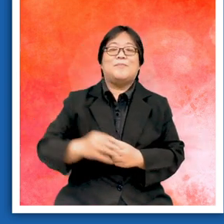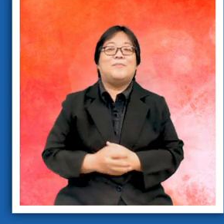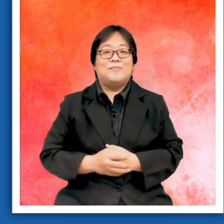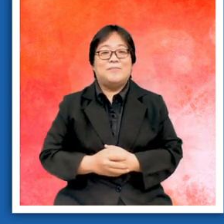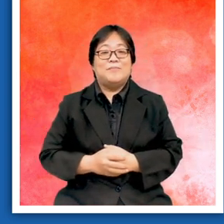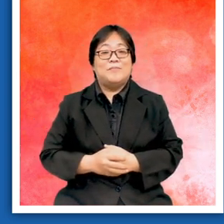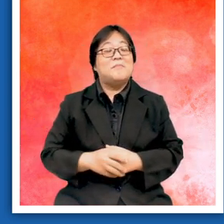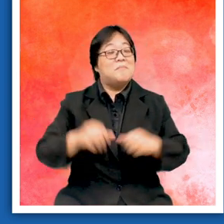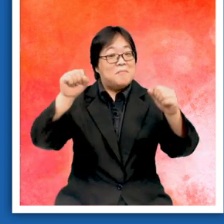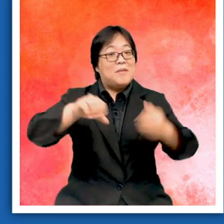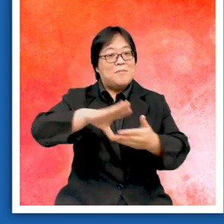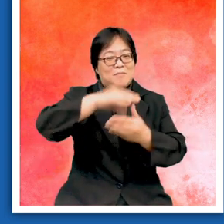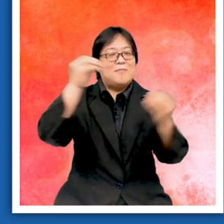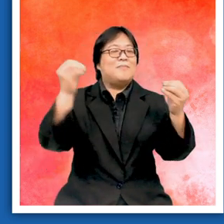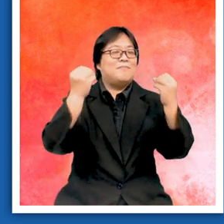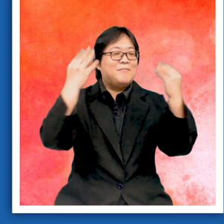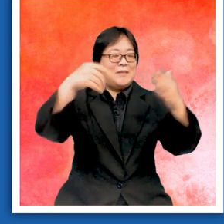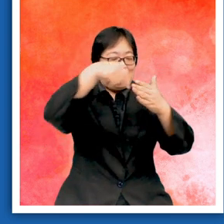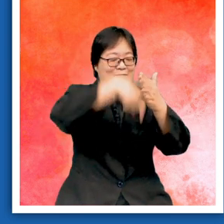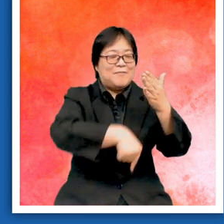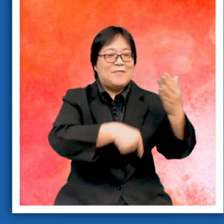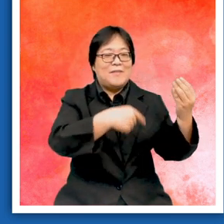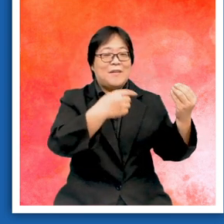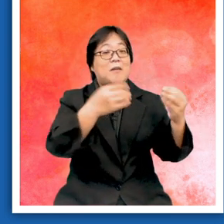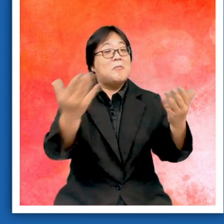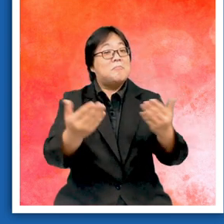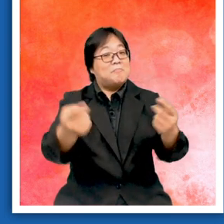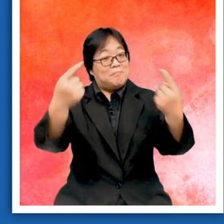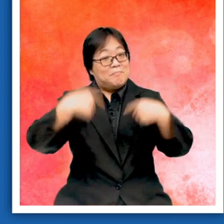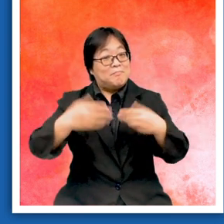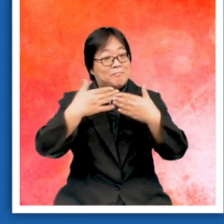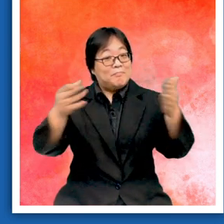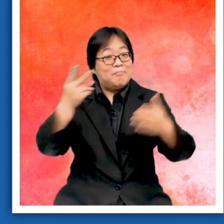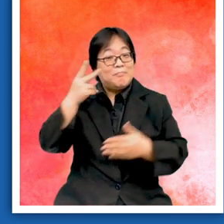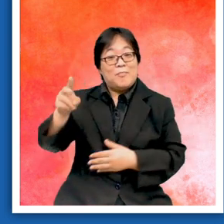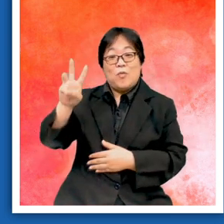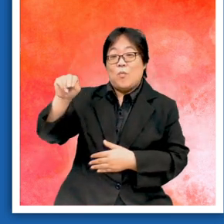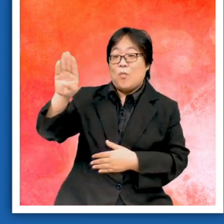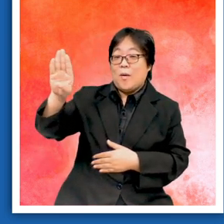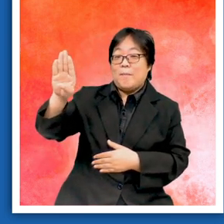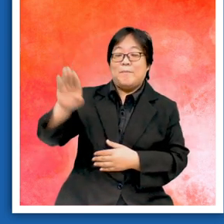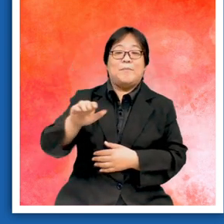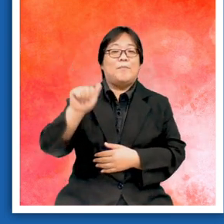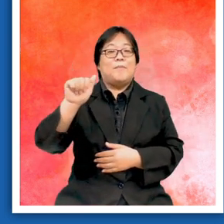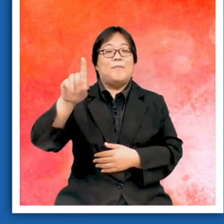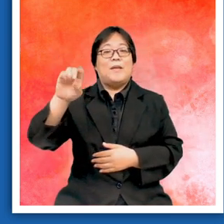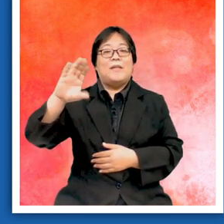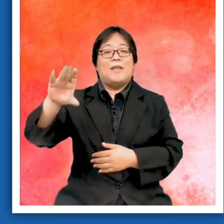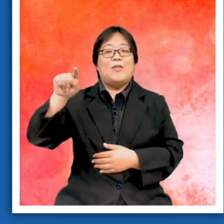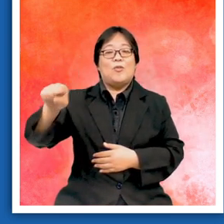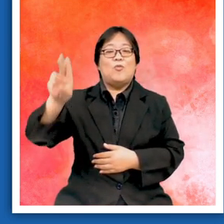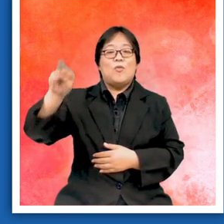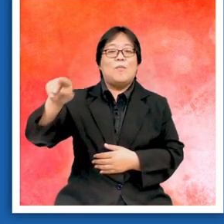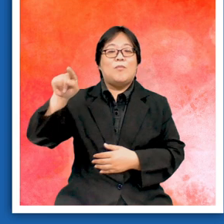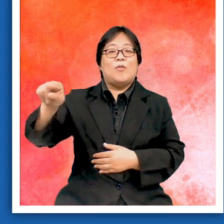in University Malaya. You may get more information related to ADeC by visiting our website at